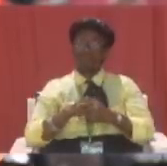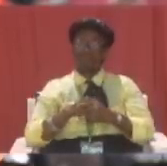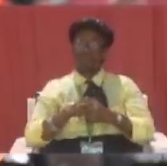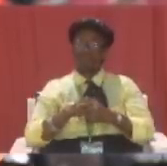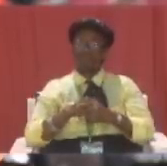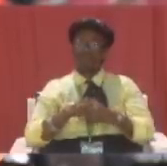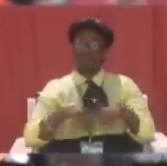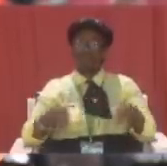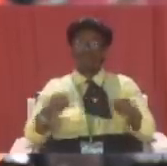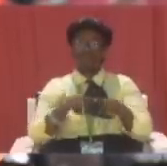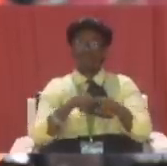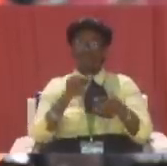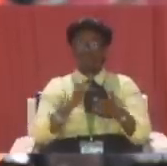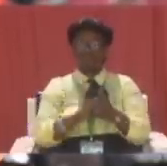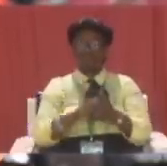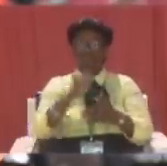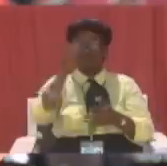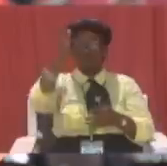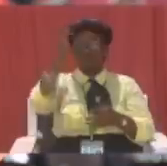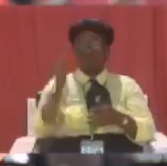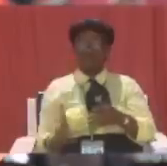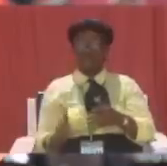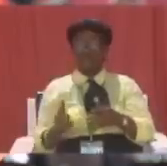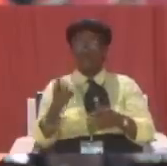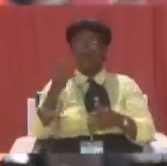So that by this time next year,